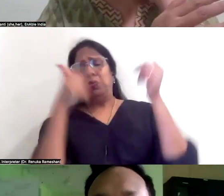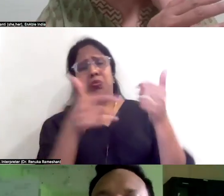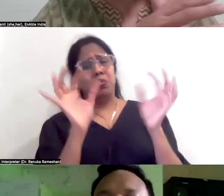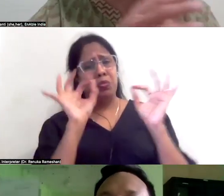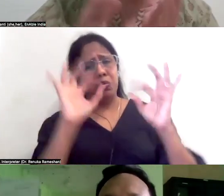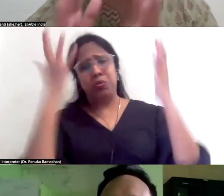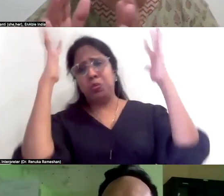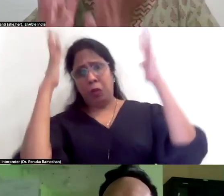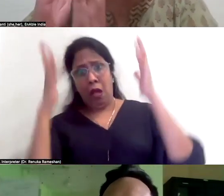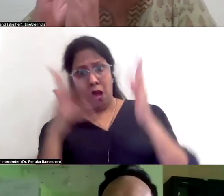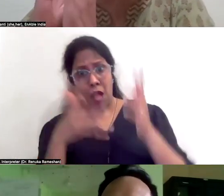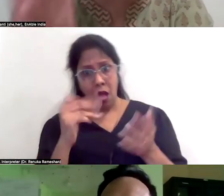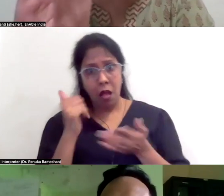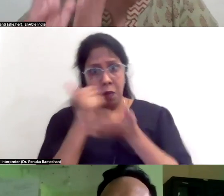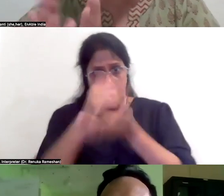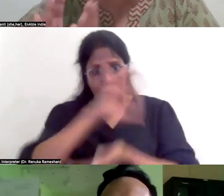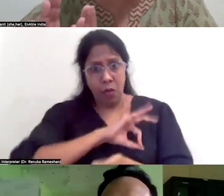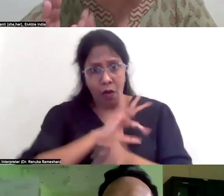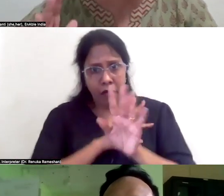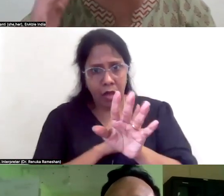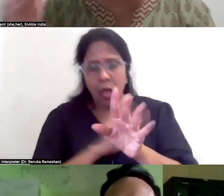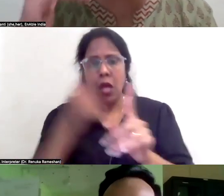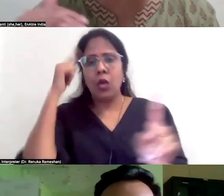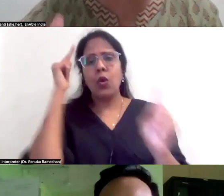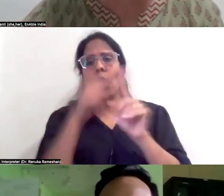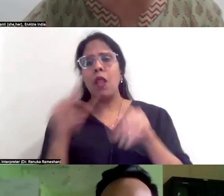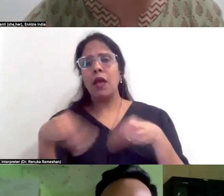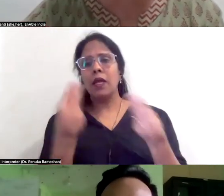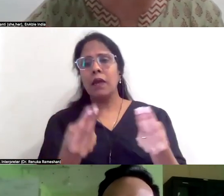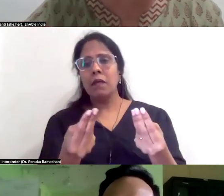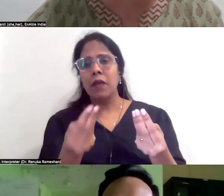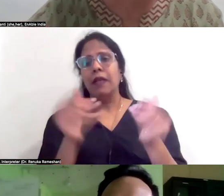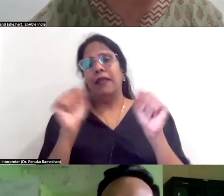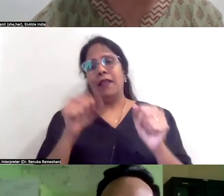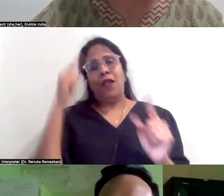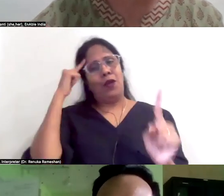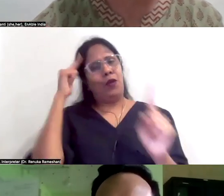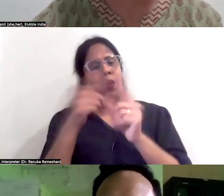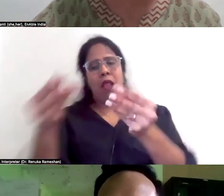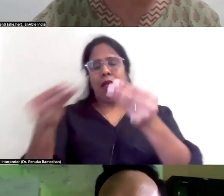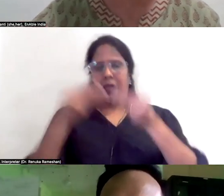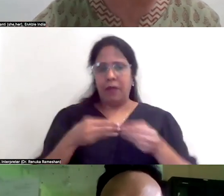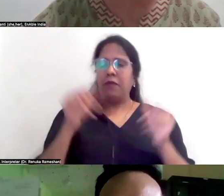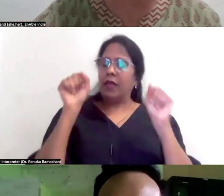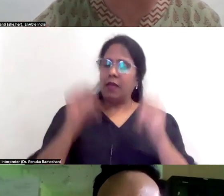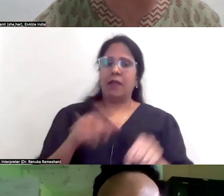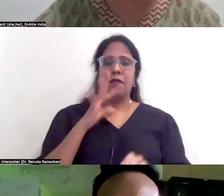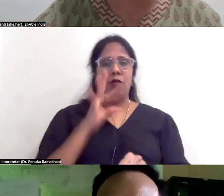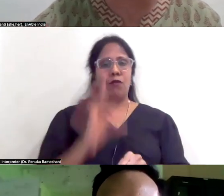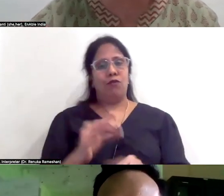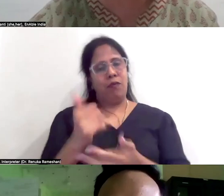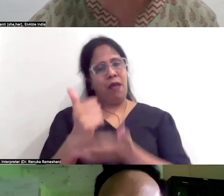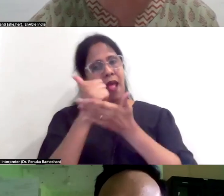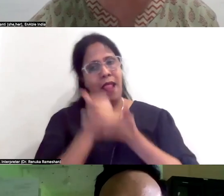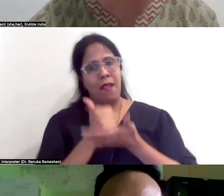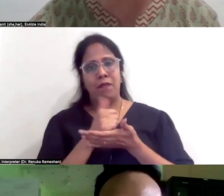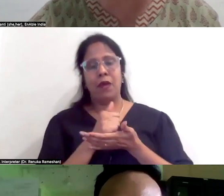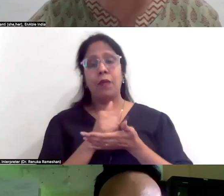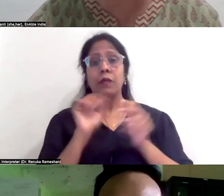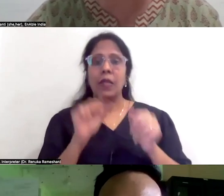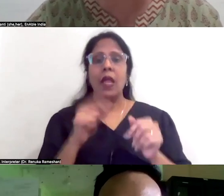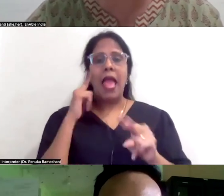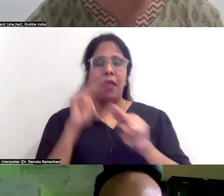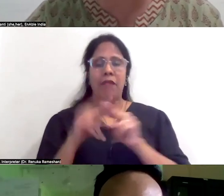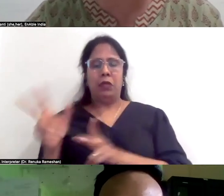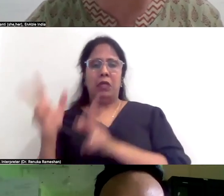are hero? No. Rather than that, just giving goals. Yes. Yeah. That's true. Yeah. If they just said,